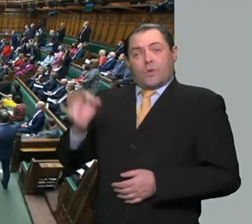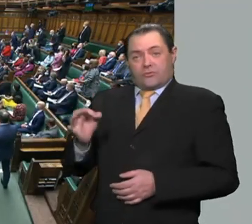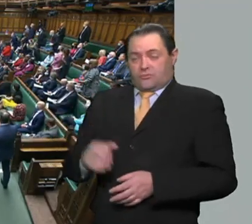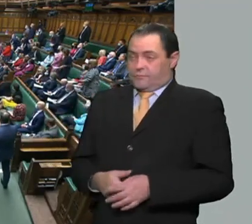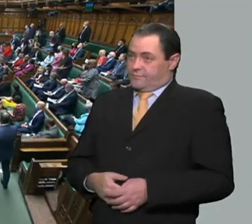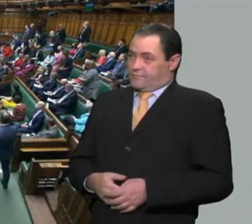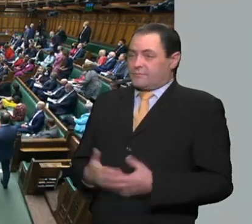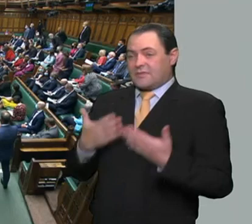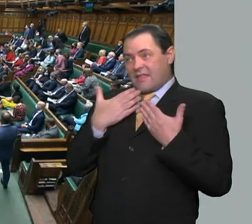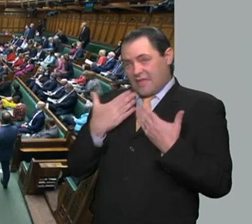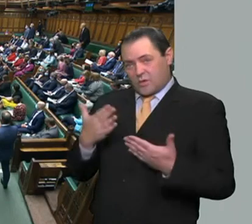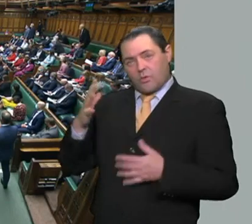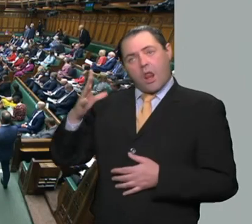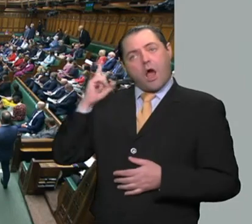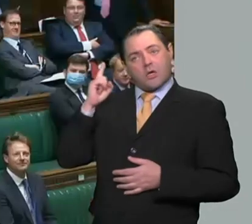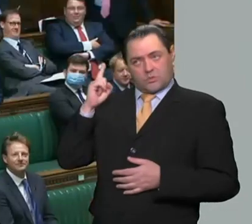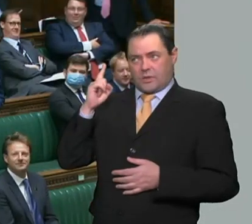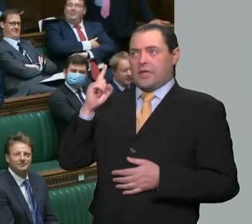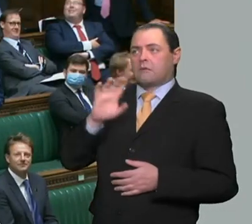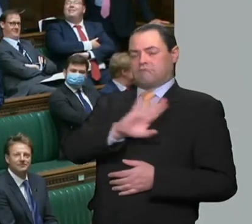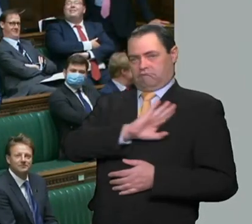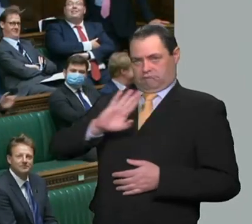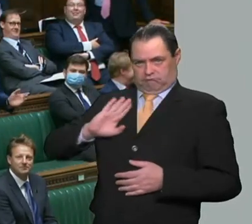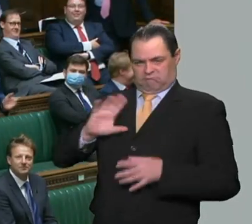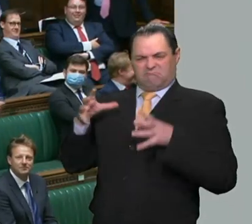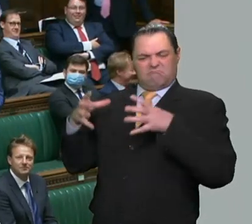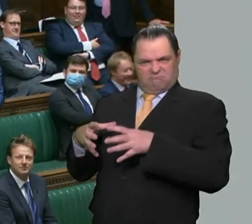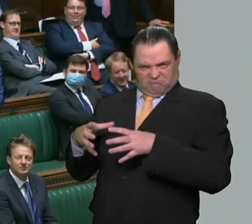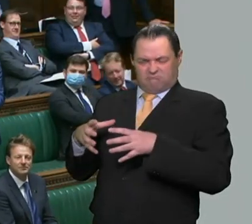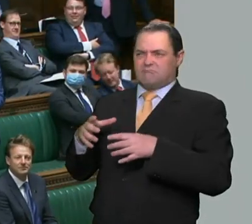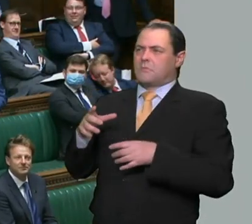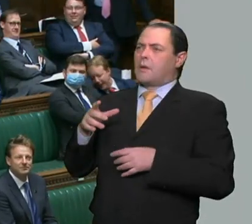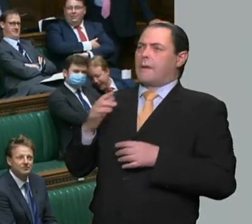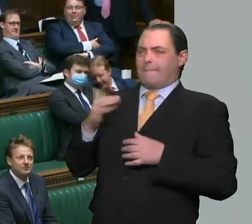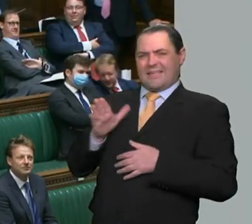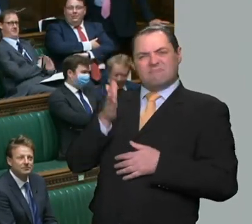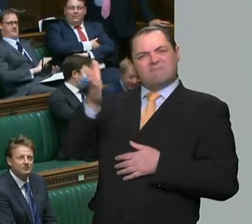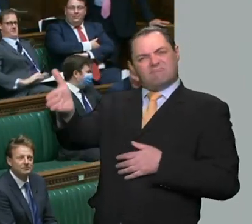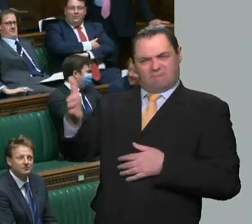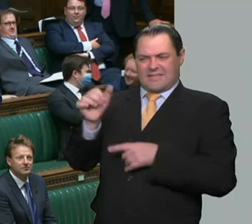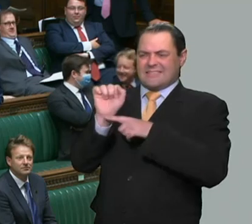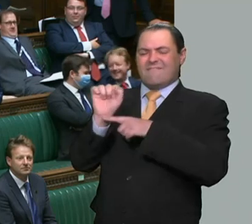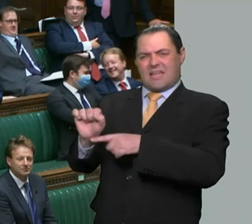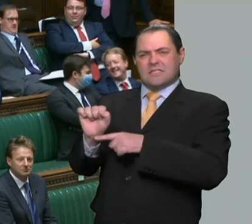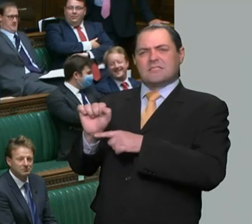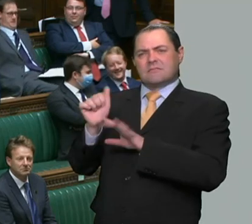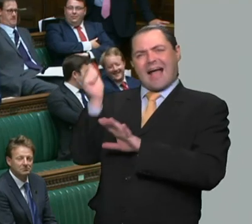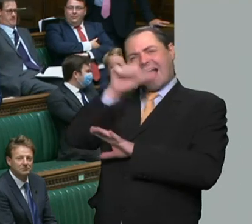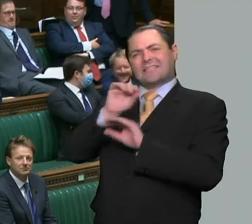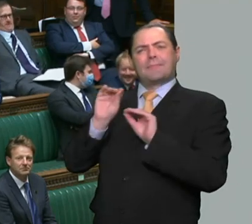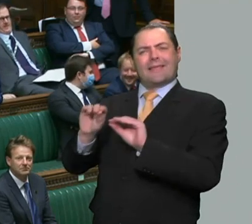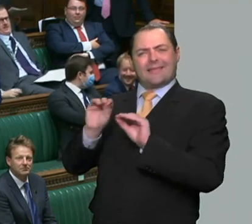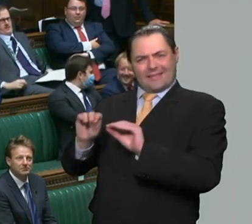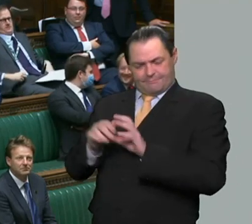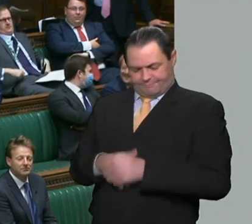Thank you, Mr. Speaker. Last week, members of the Armed Forces Parliamentary Scheme from across this House attended our excellent Defence Academy. And what is